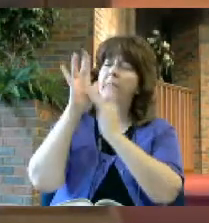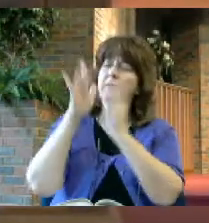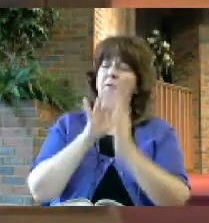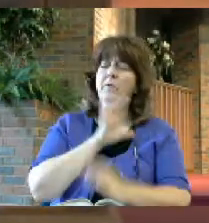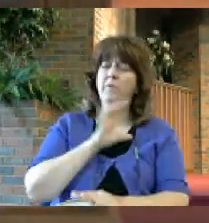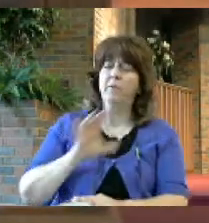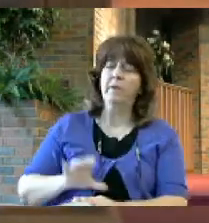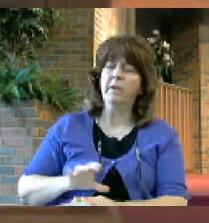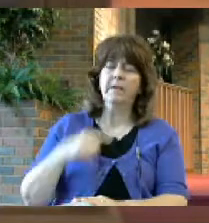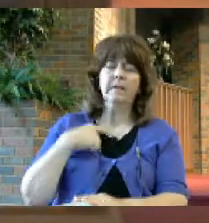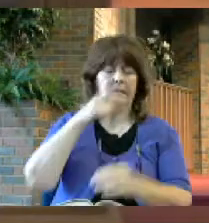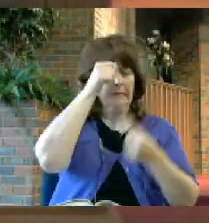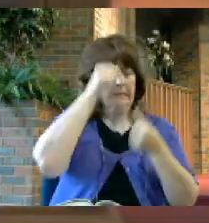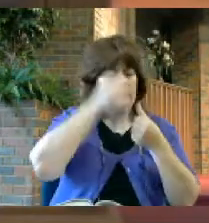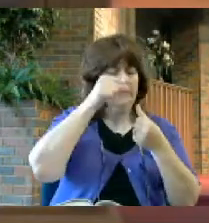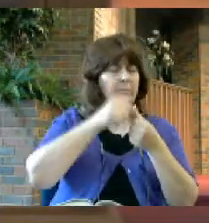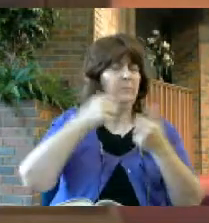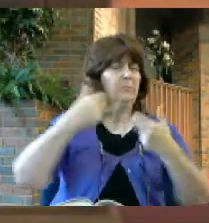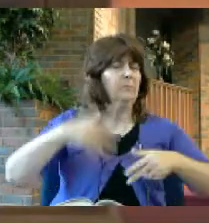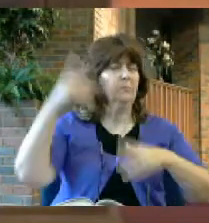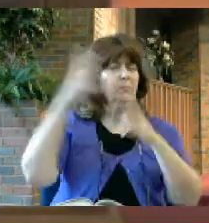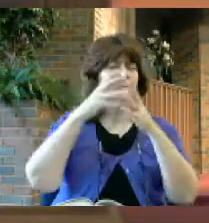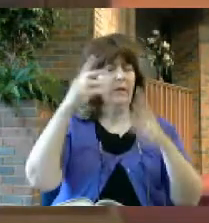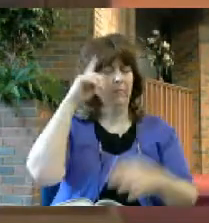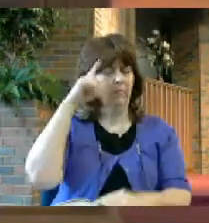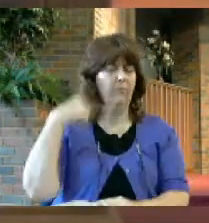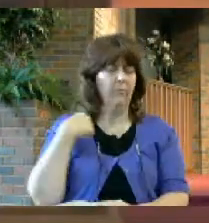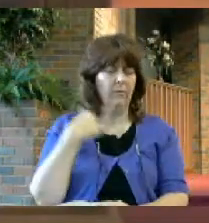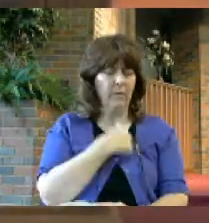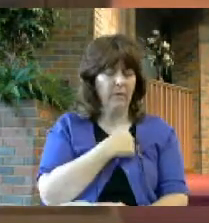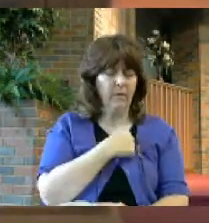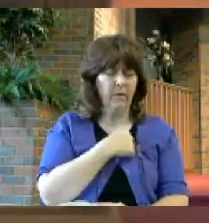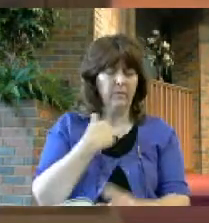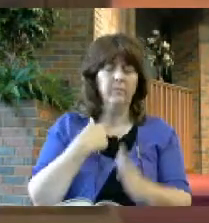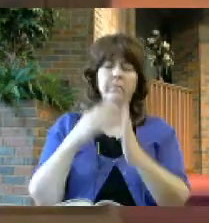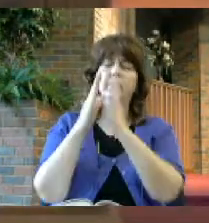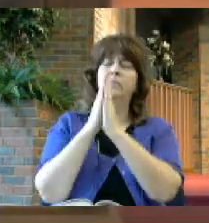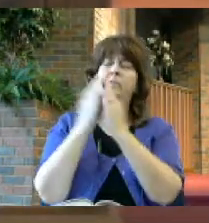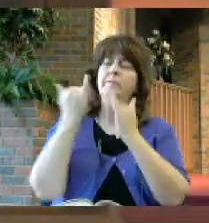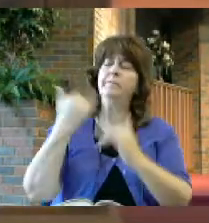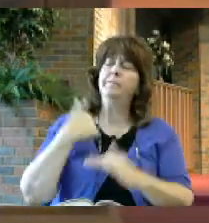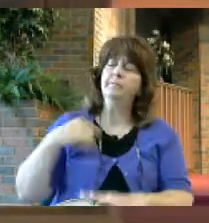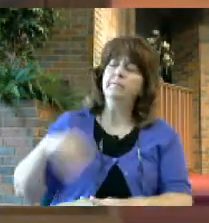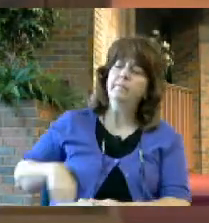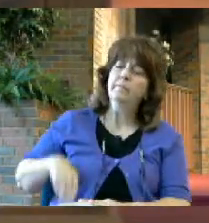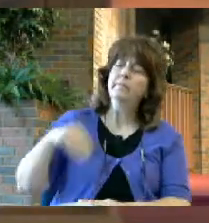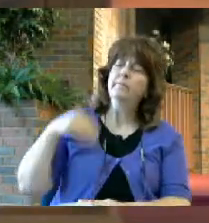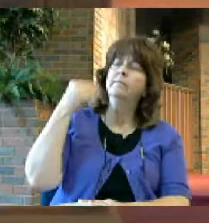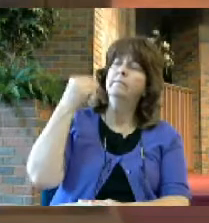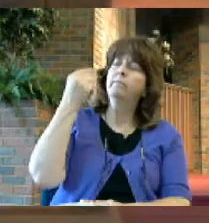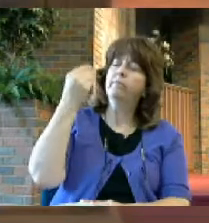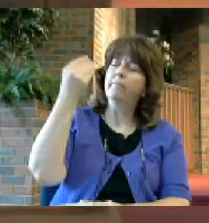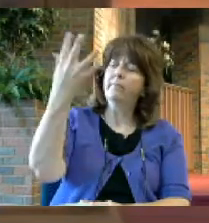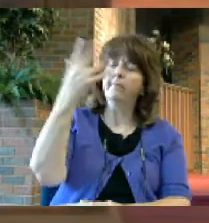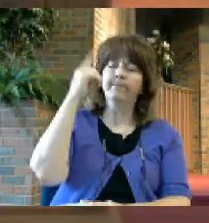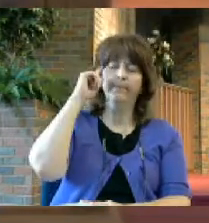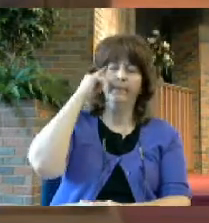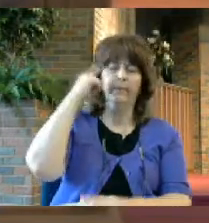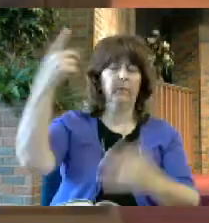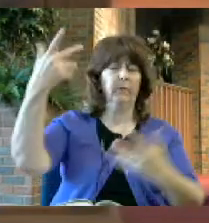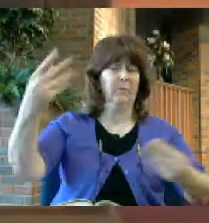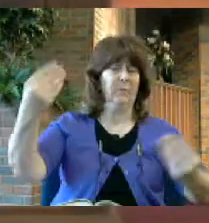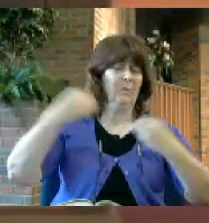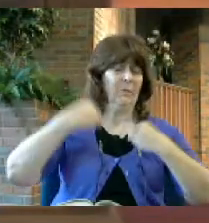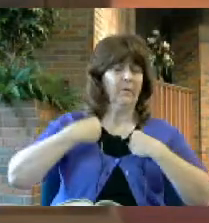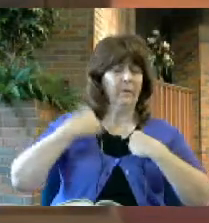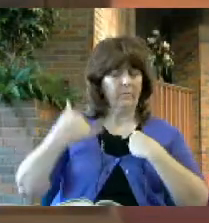us. And we pray, Father, that as we give back, we'll think of what you have done for us and help us